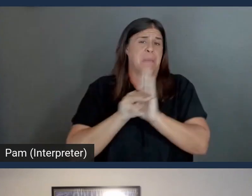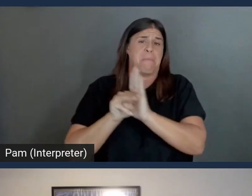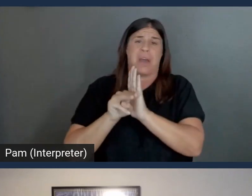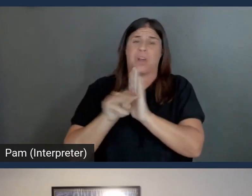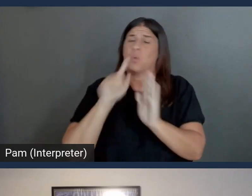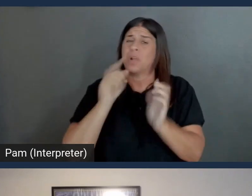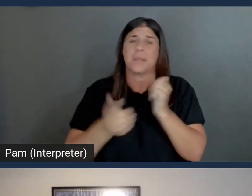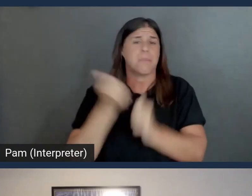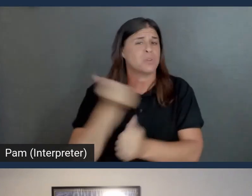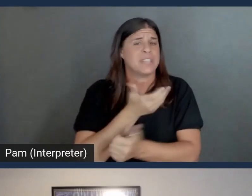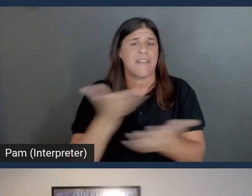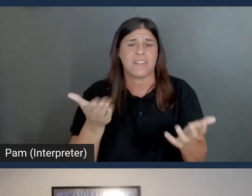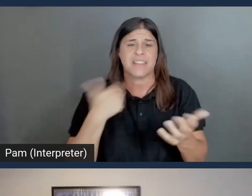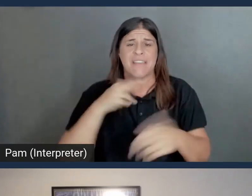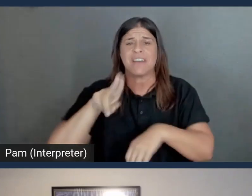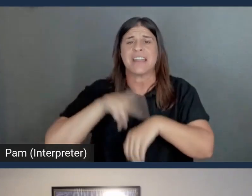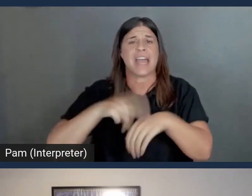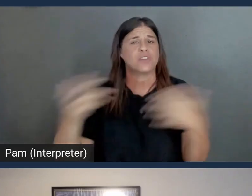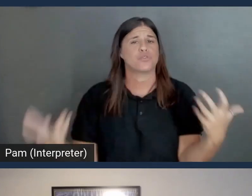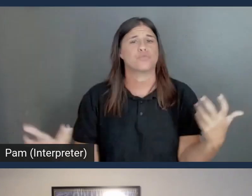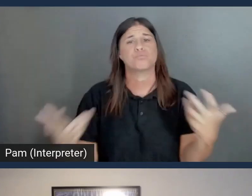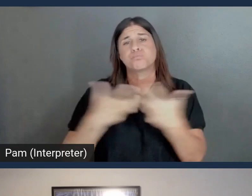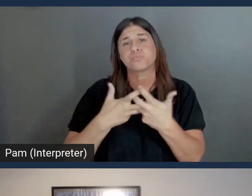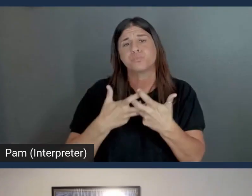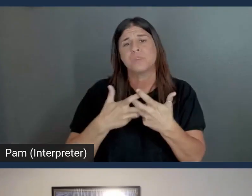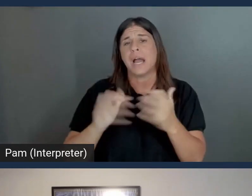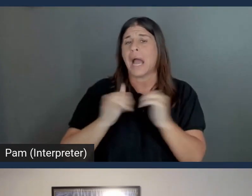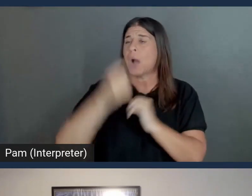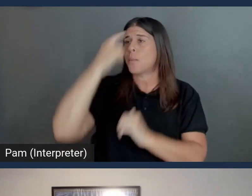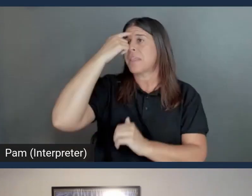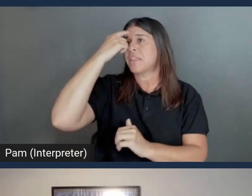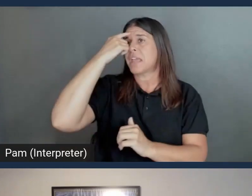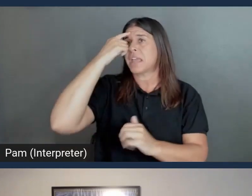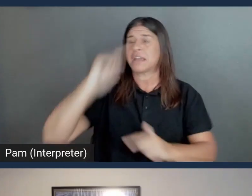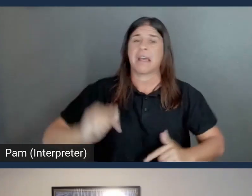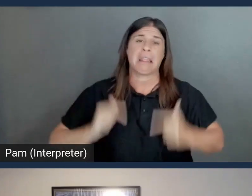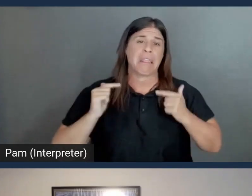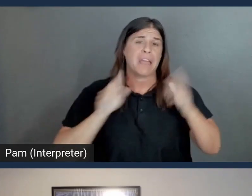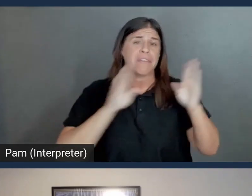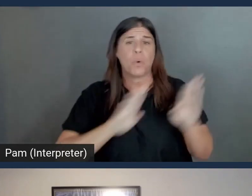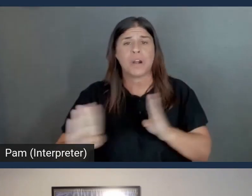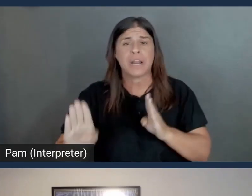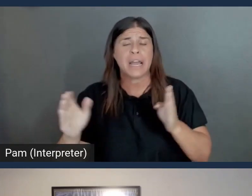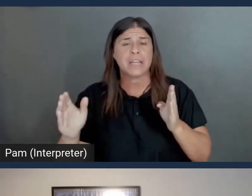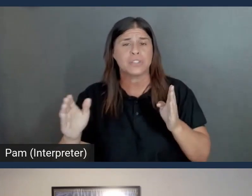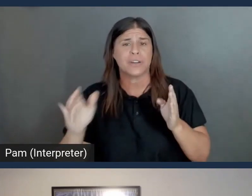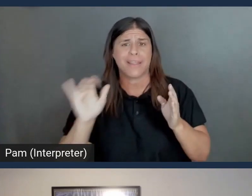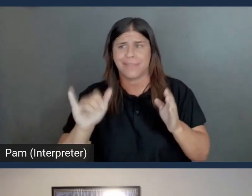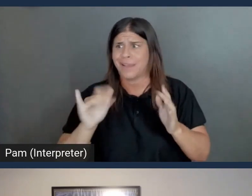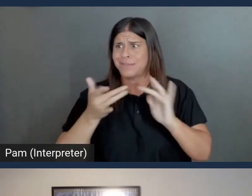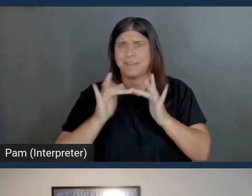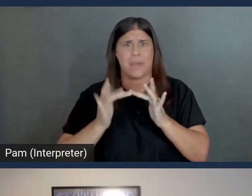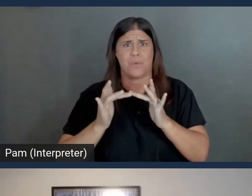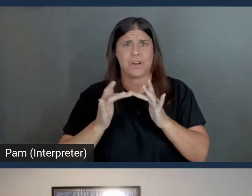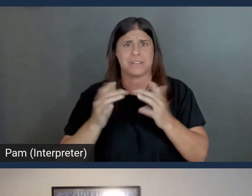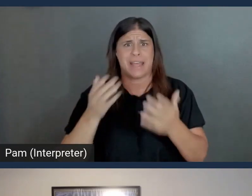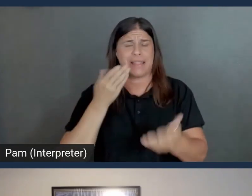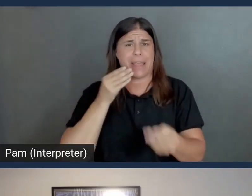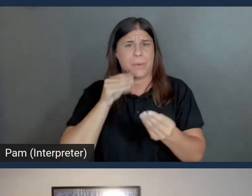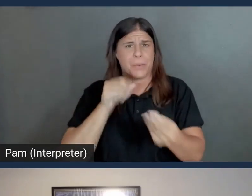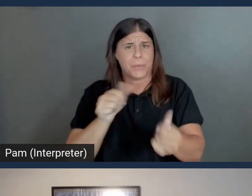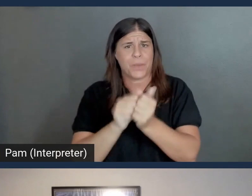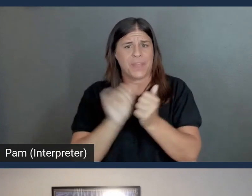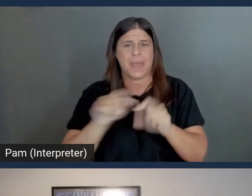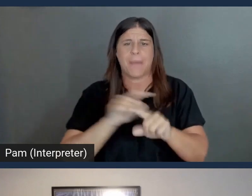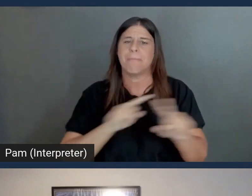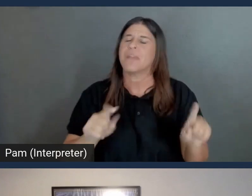anything. They have a natural fit into the way we think and our lives are organized. Our lives are organized as networks, and they work very well for that. But they don't,